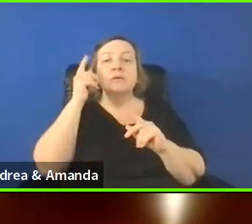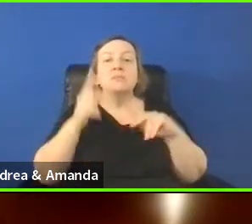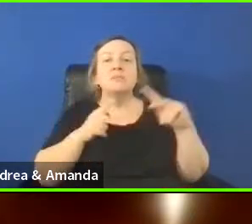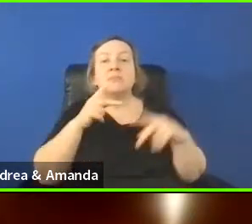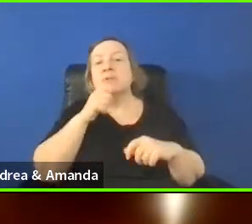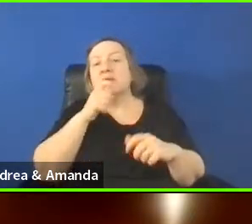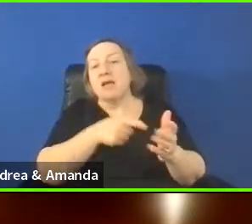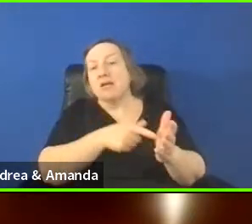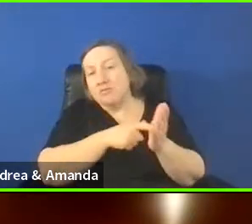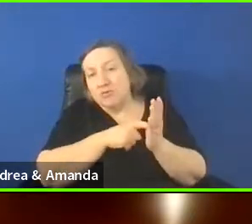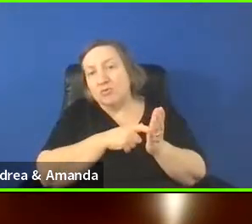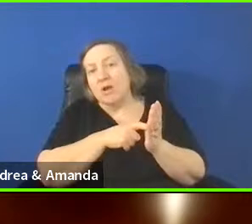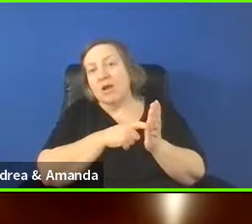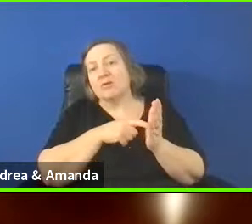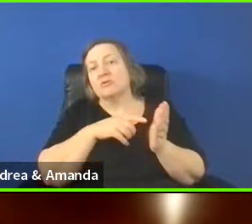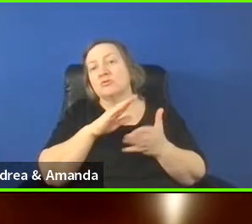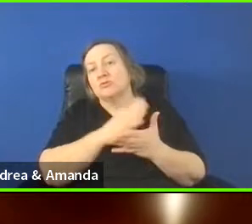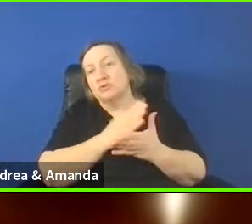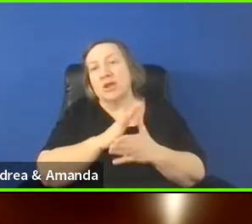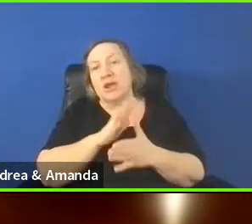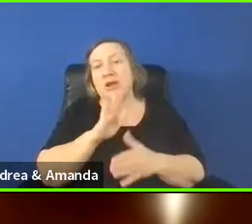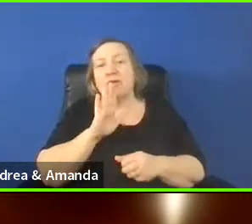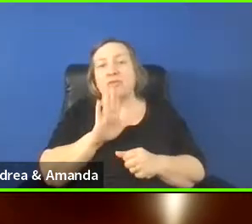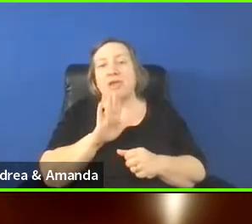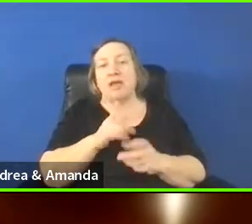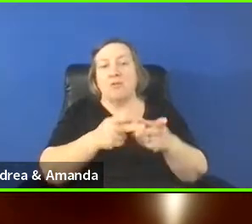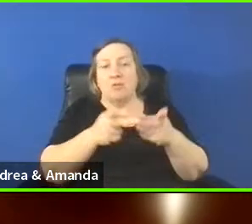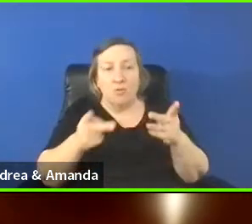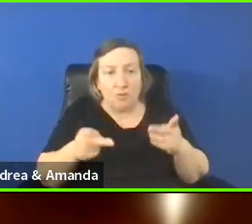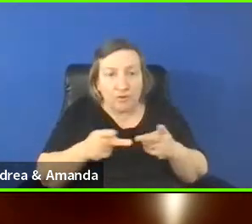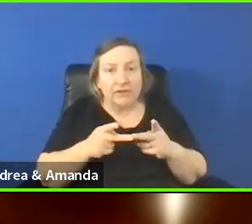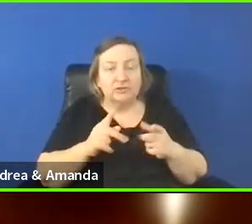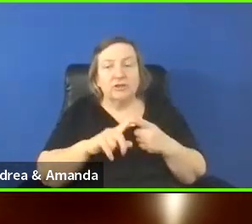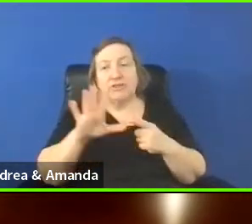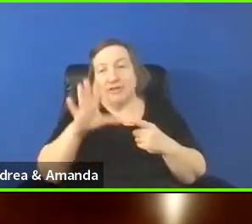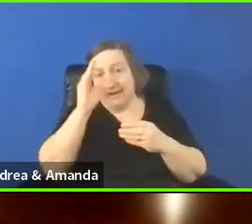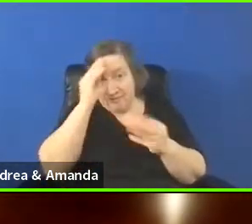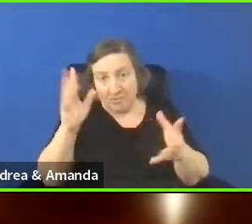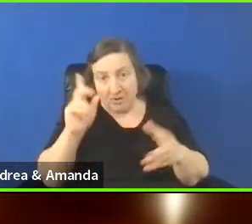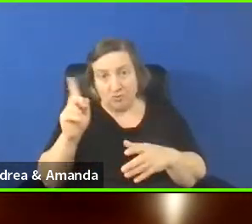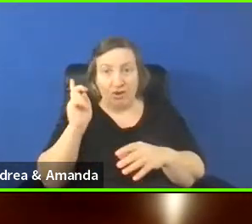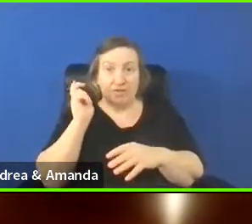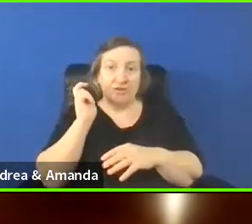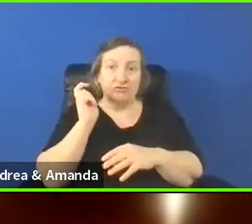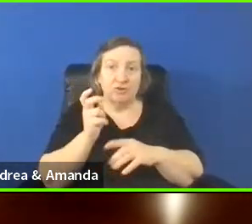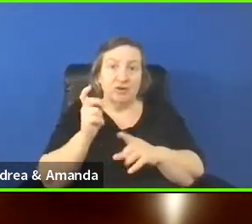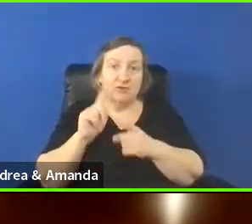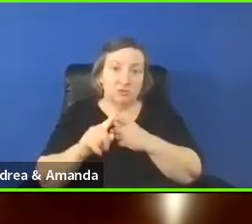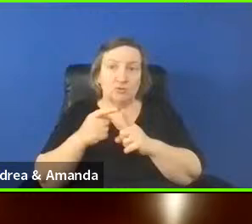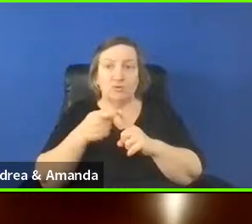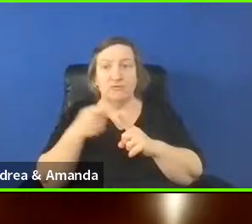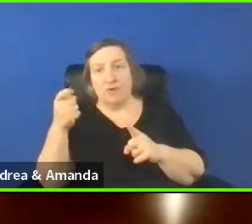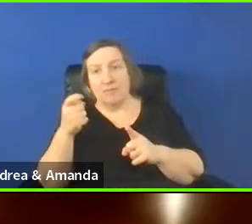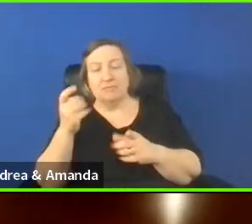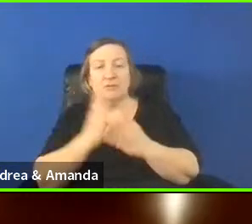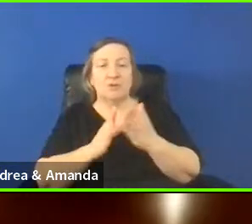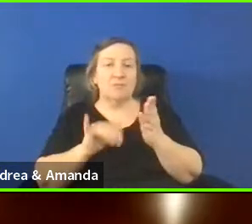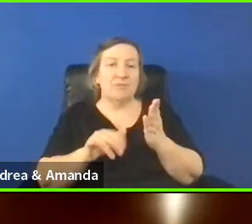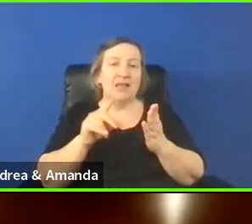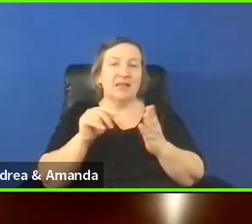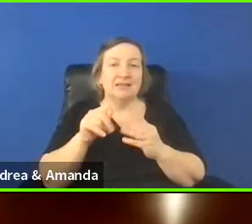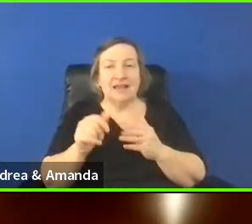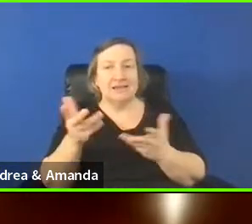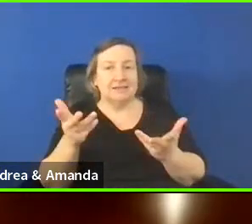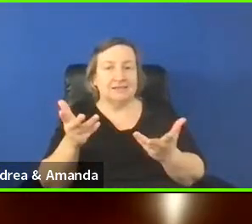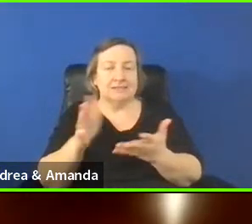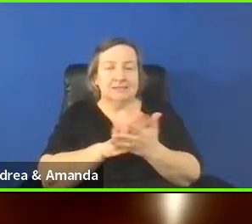not required to share their location and information about where they travel to and from. And so some of that data isn't as clean